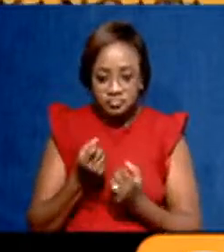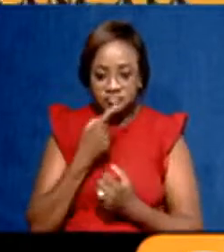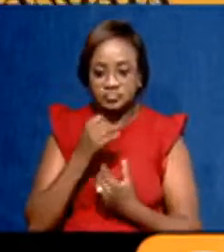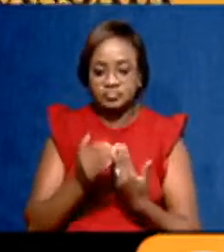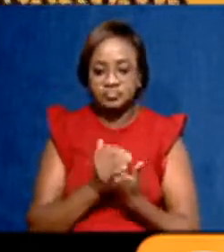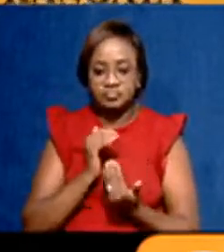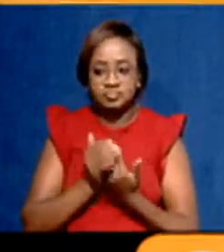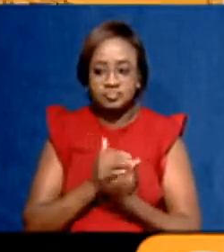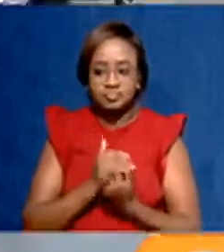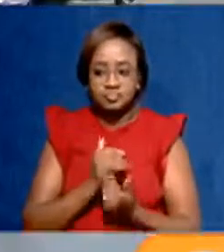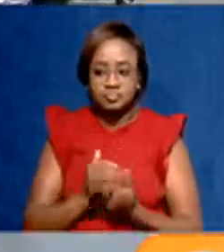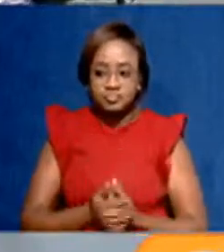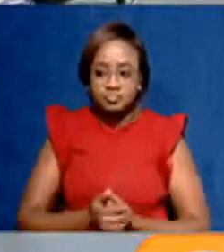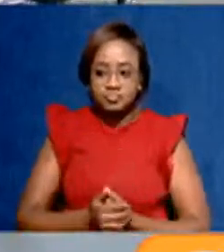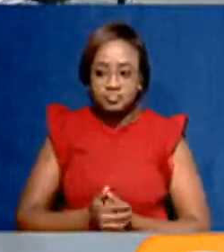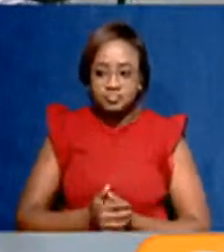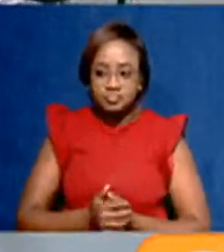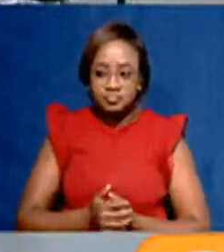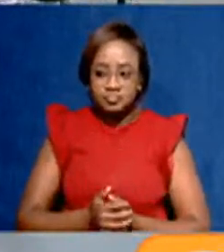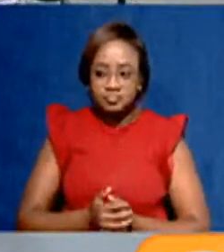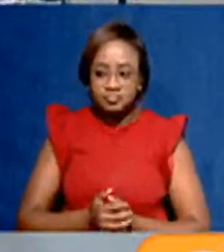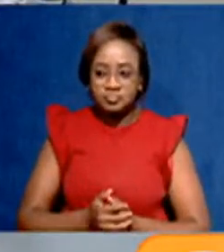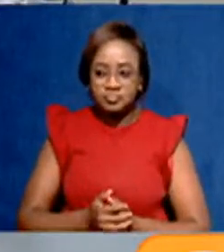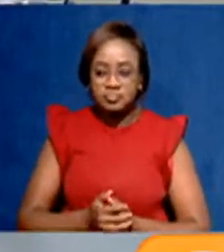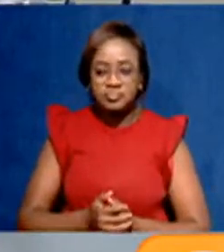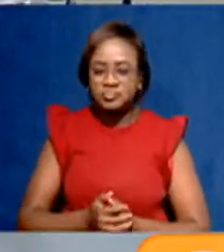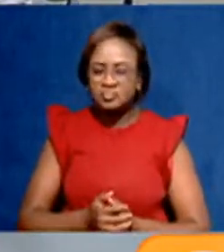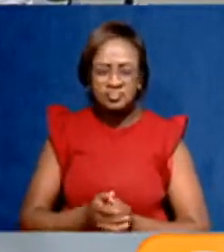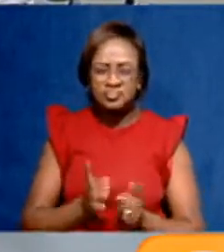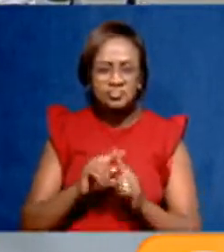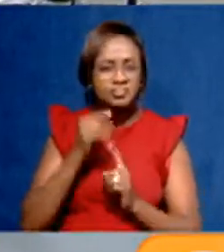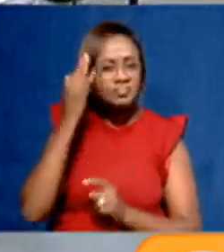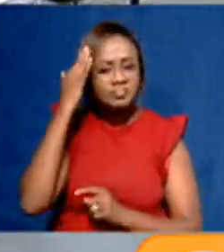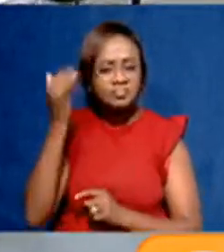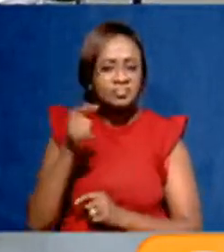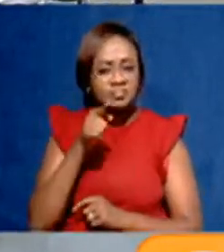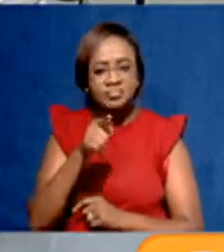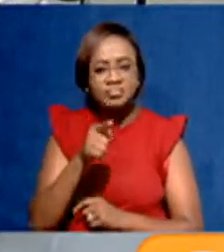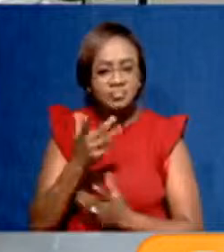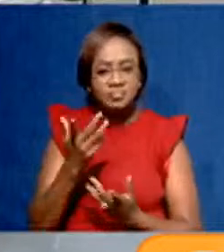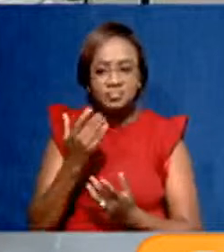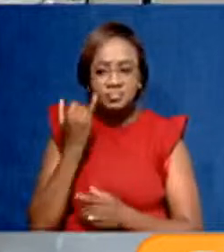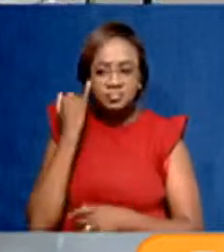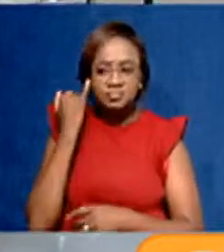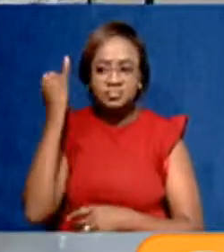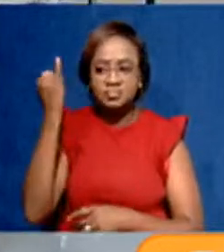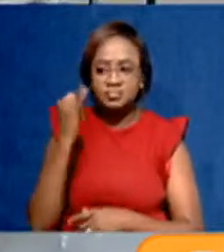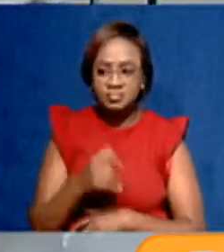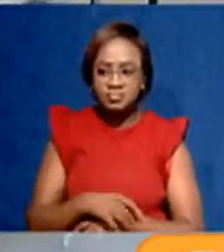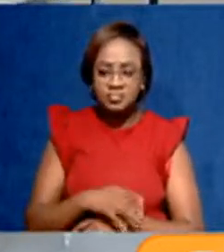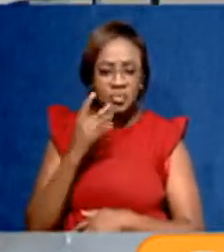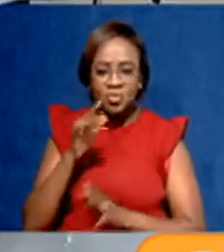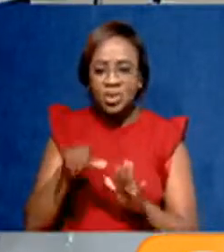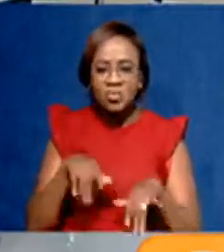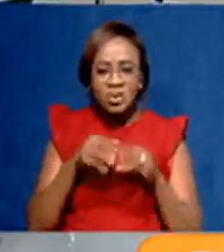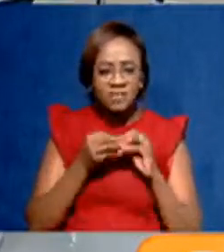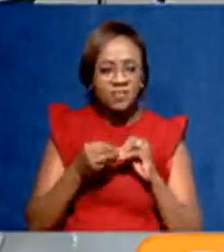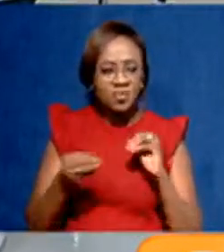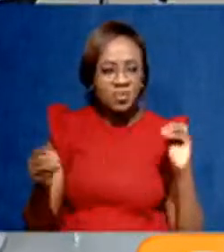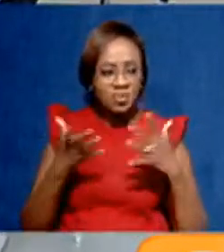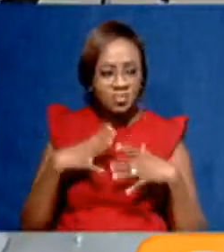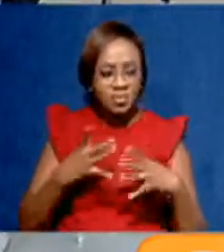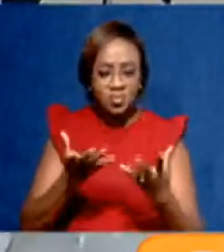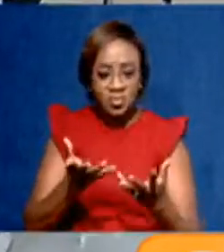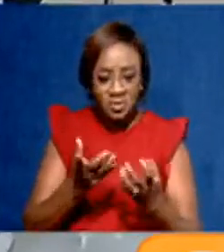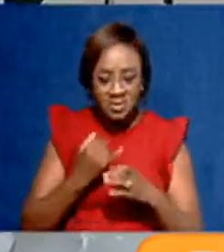one can't help but ask the question, what took this long? Why did it take so long? People have needed